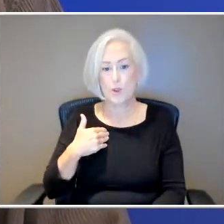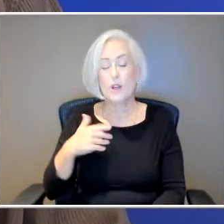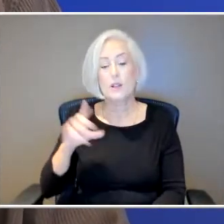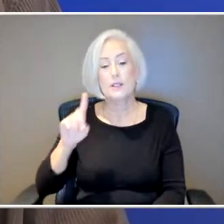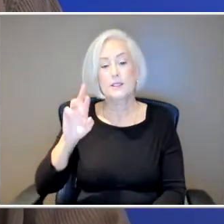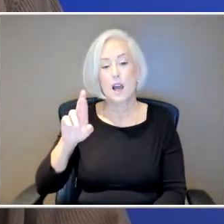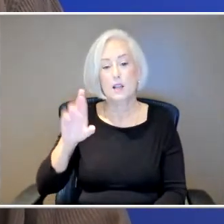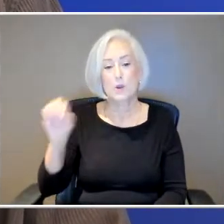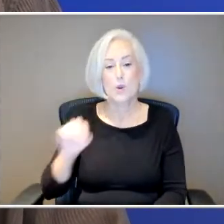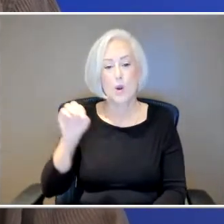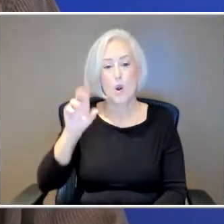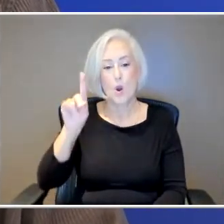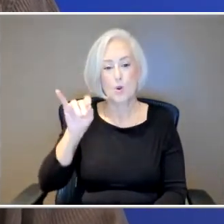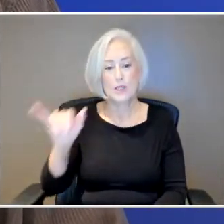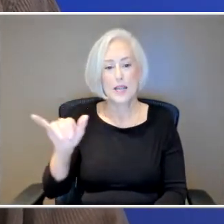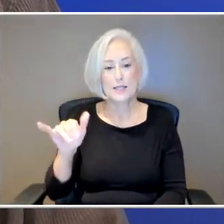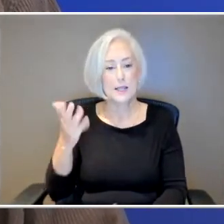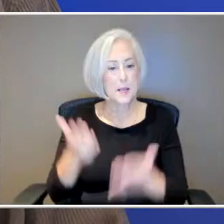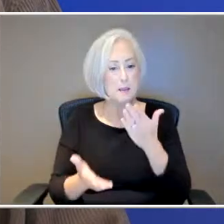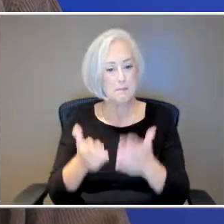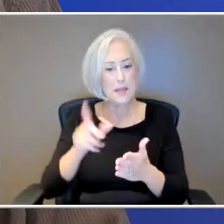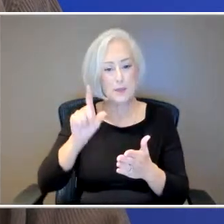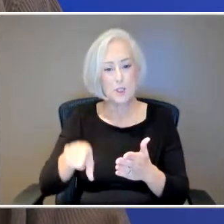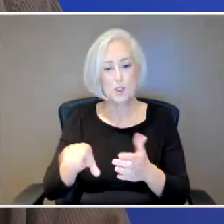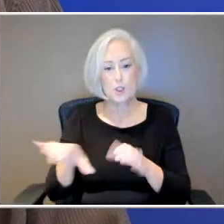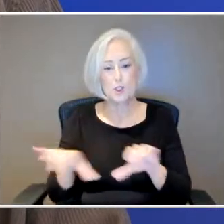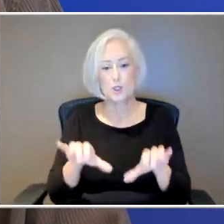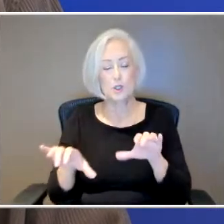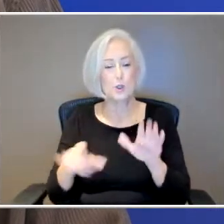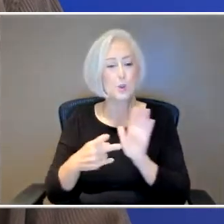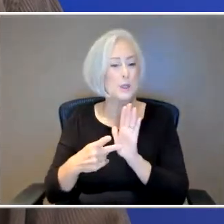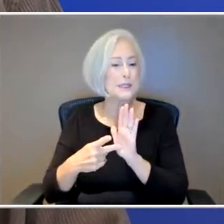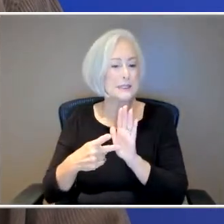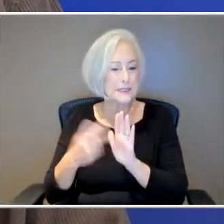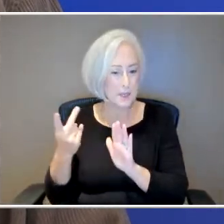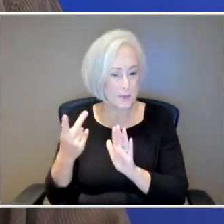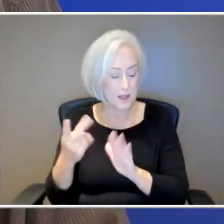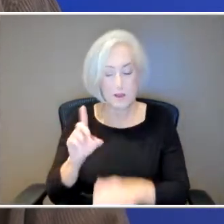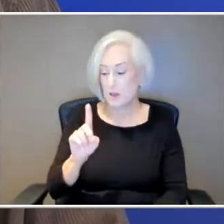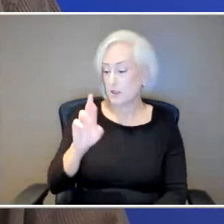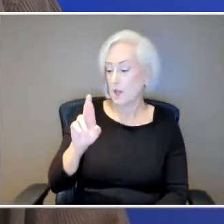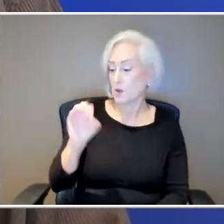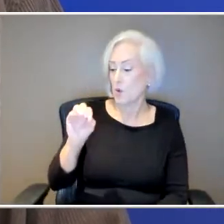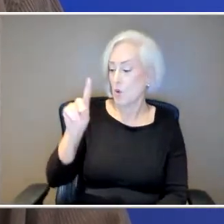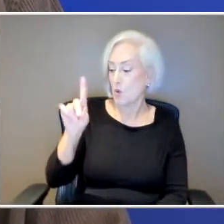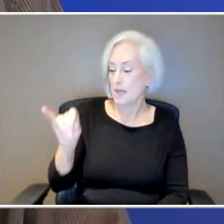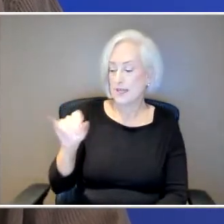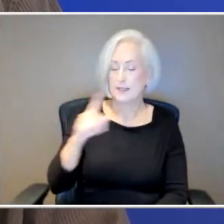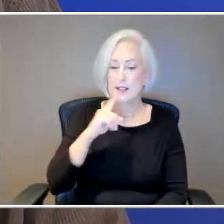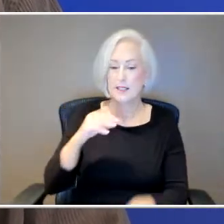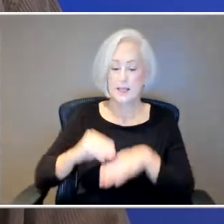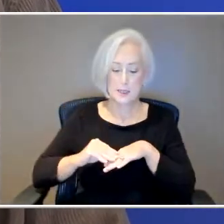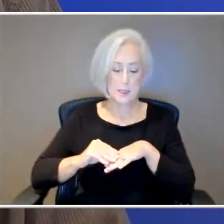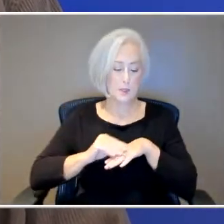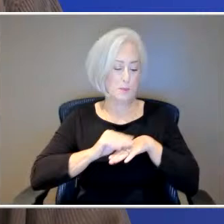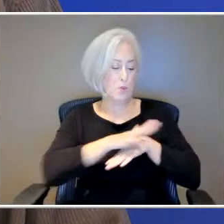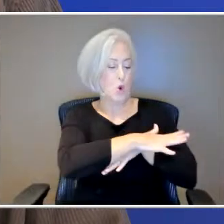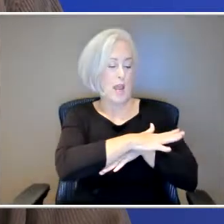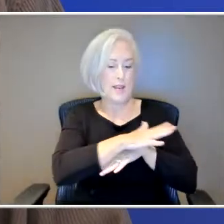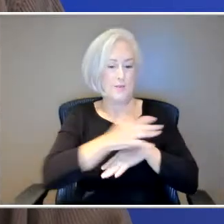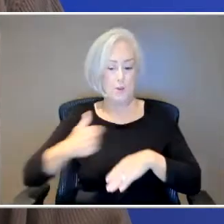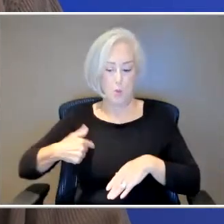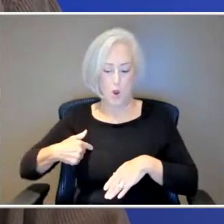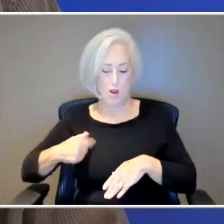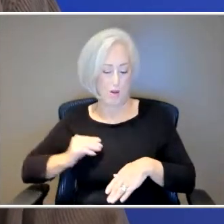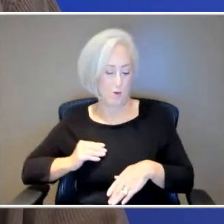but you know, I just never want the chance, or I never want it to come back. Right. Not that it's going to, and I